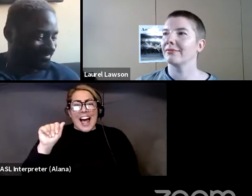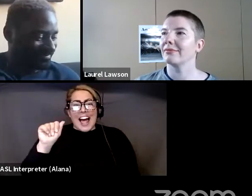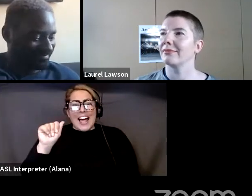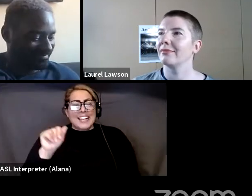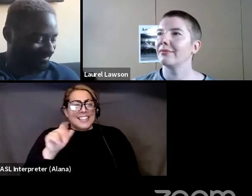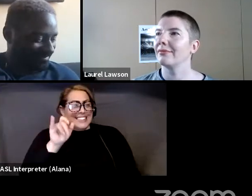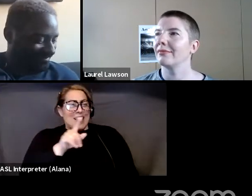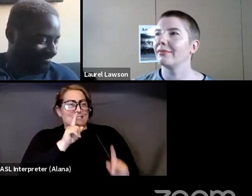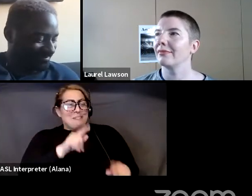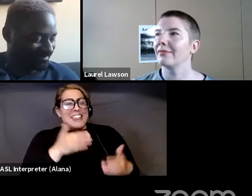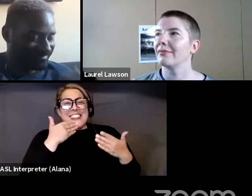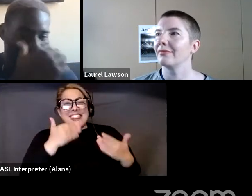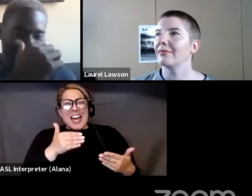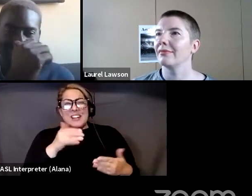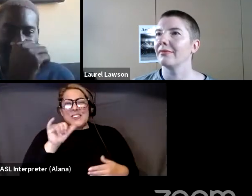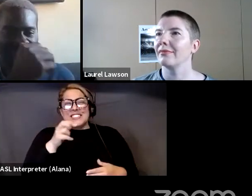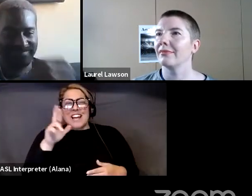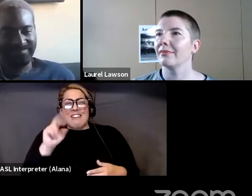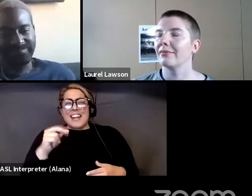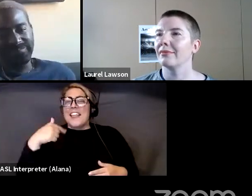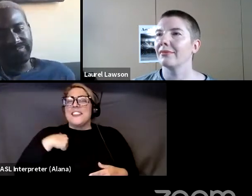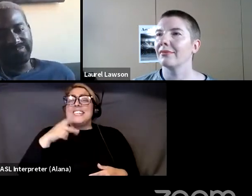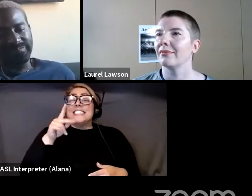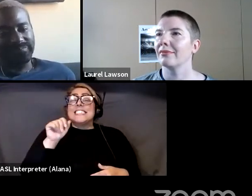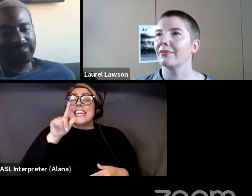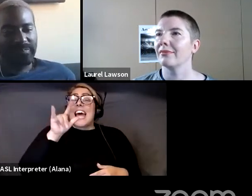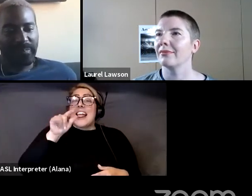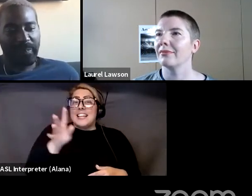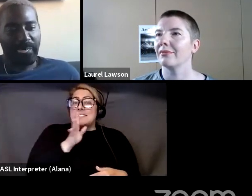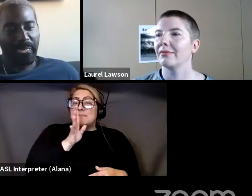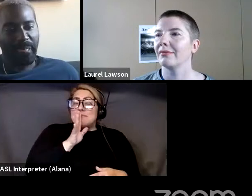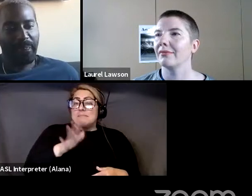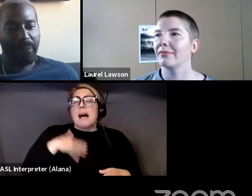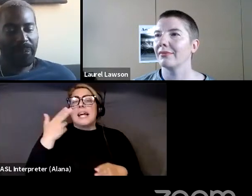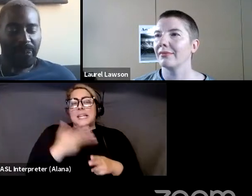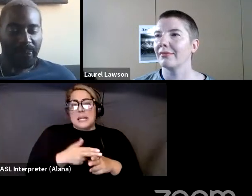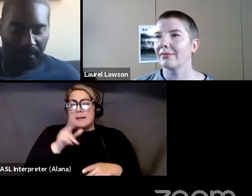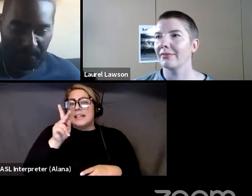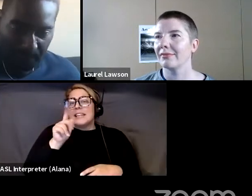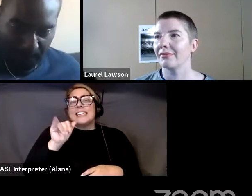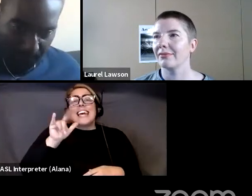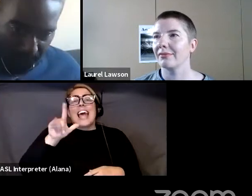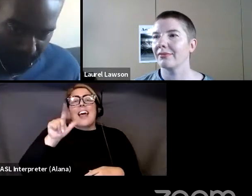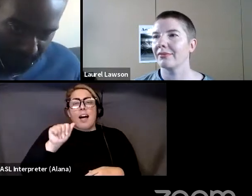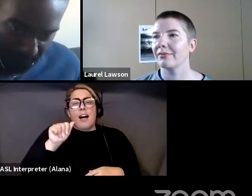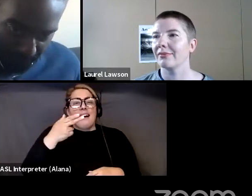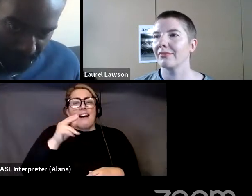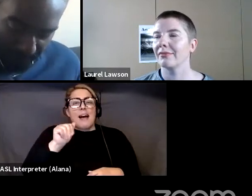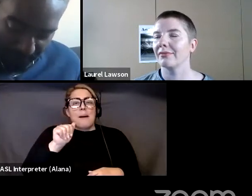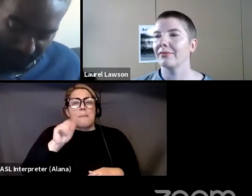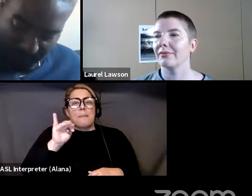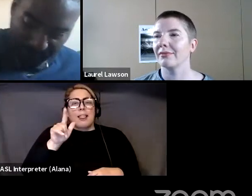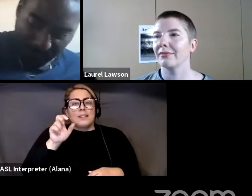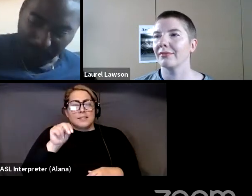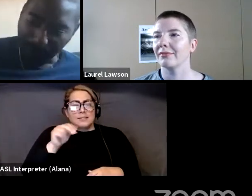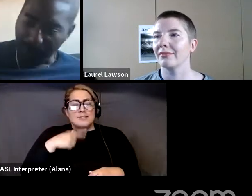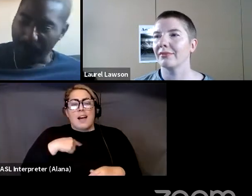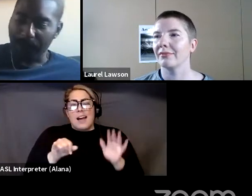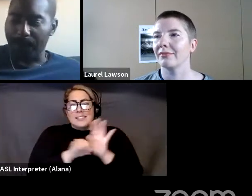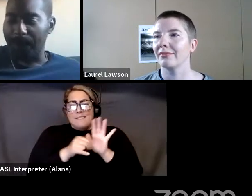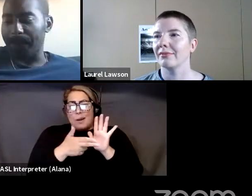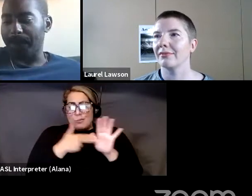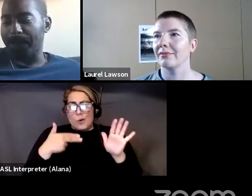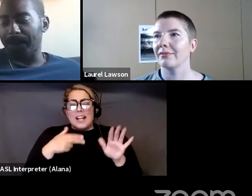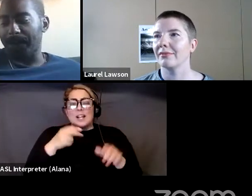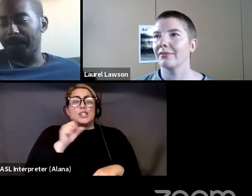Thanks, Jerron. This is Kayla speaking. My name is Kayla Hamilton. I use she, her